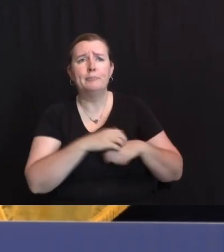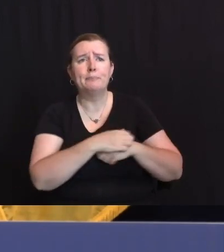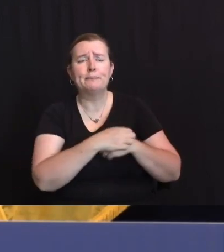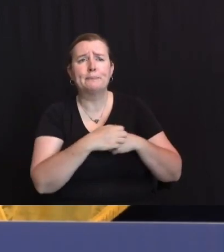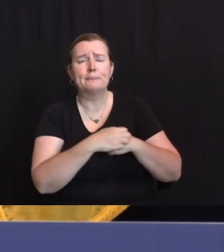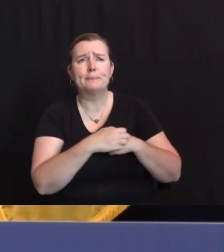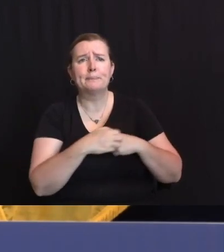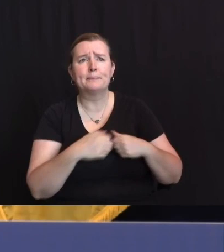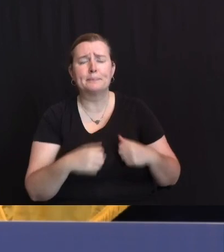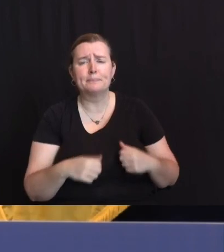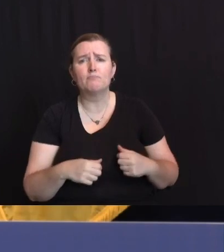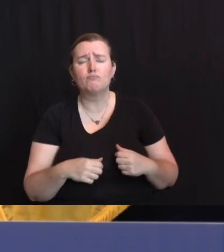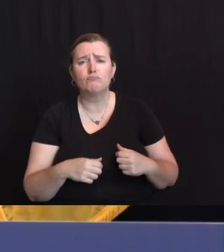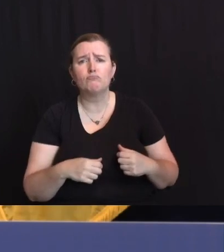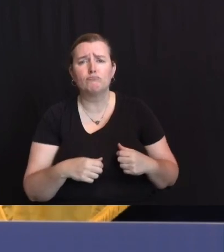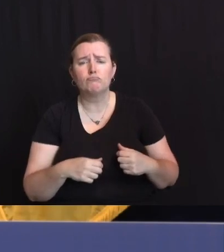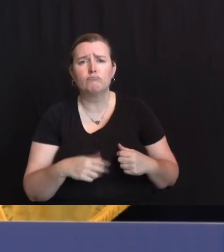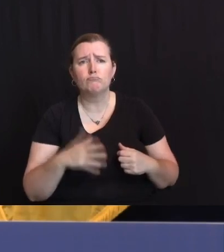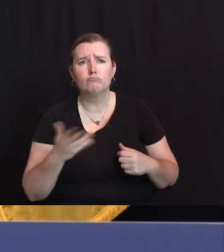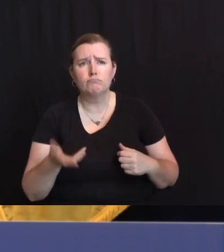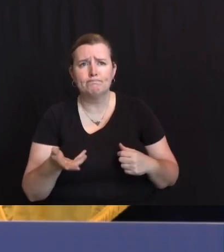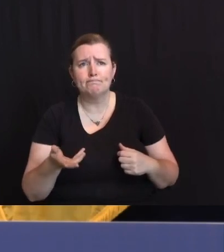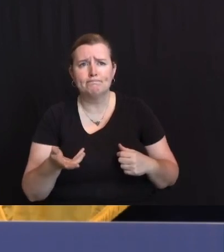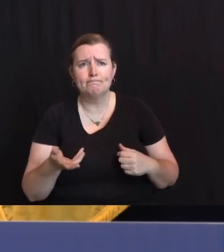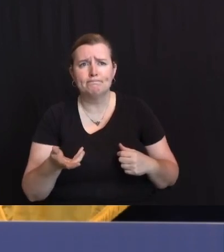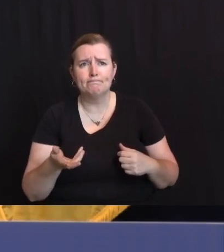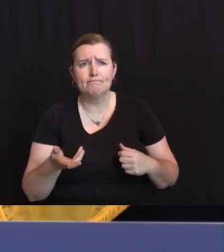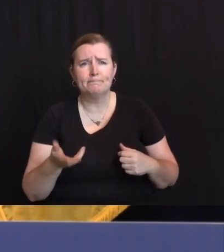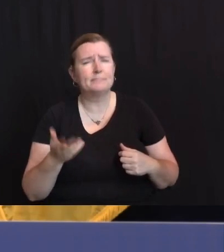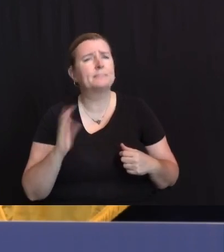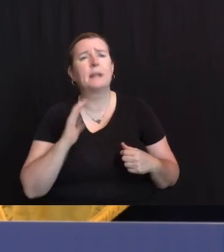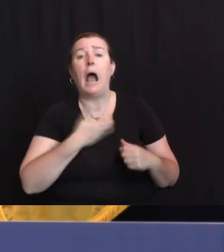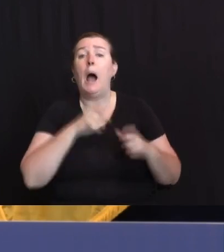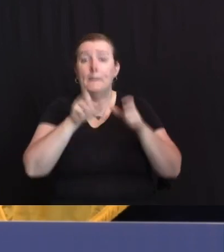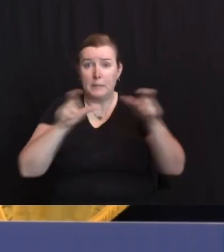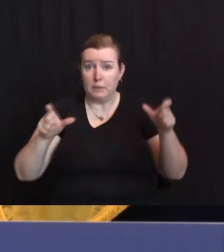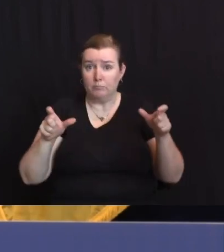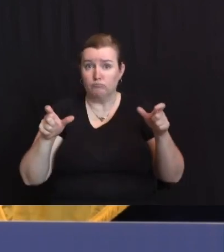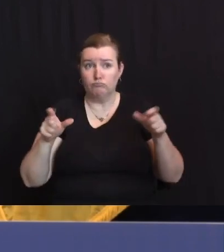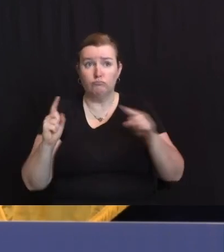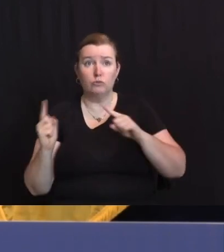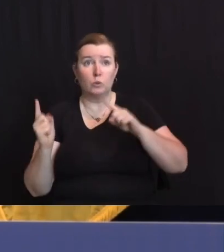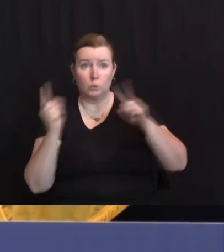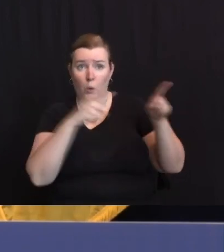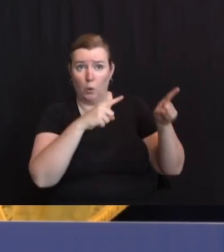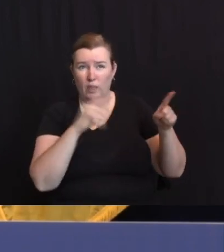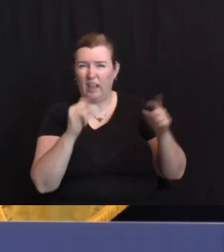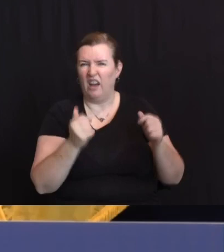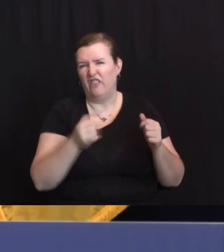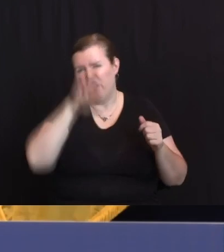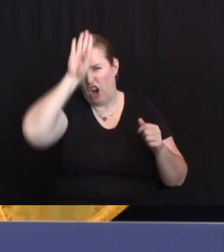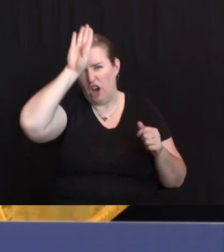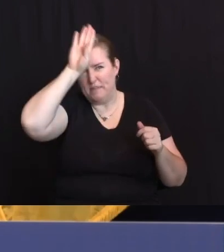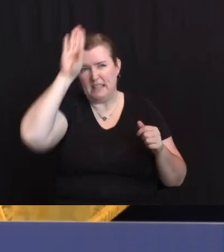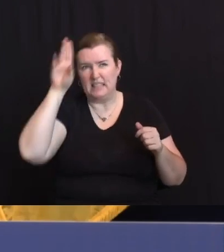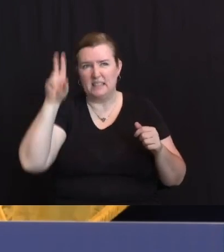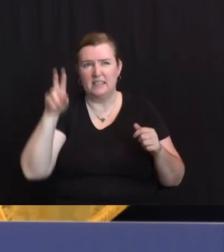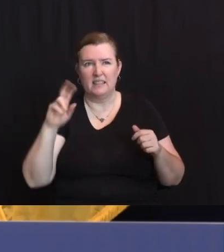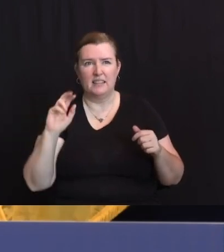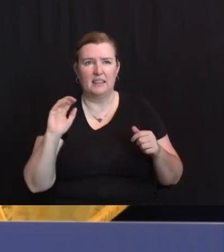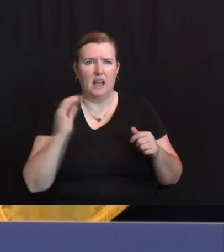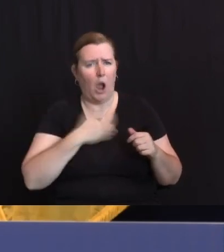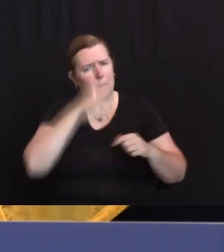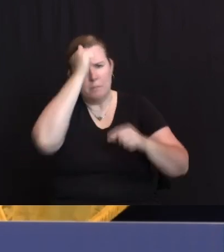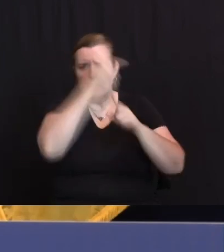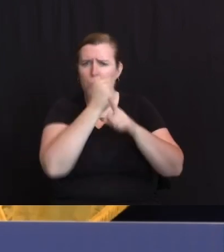force was. One was in Louisiana a few weeks ago, as our forest fire brothers and sisters are as we speak.